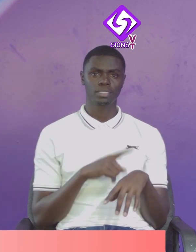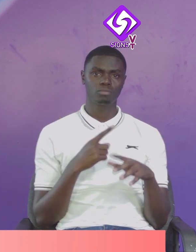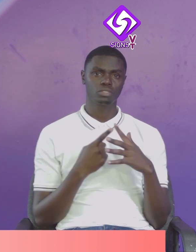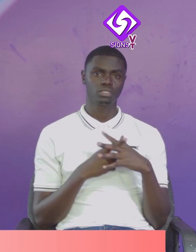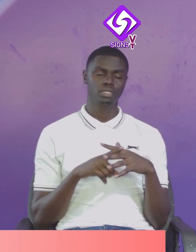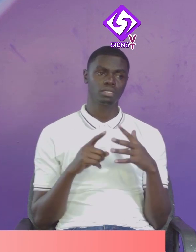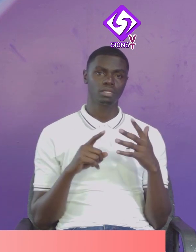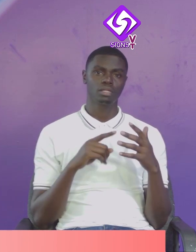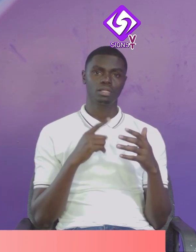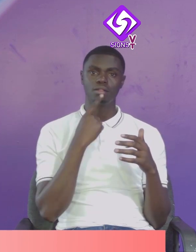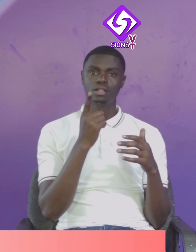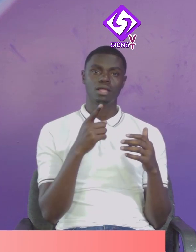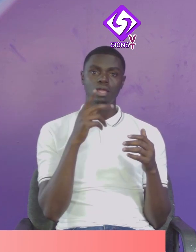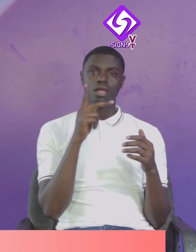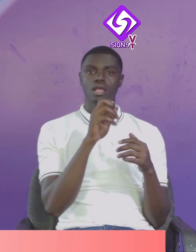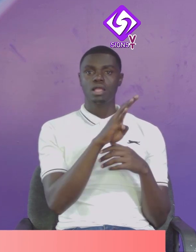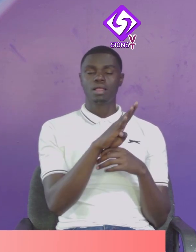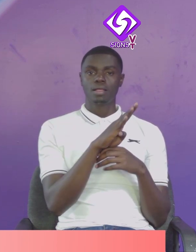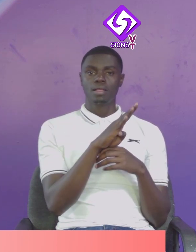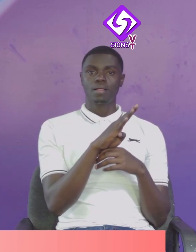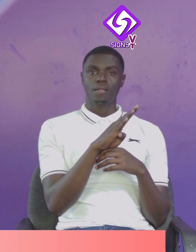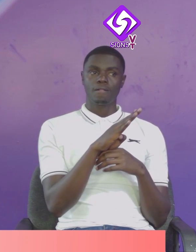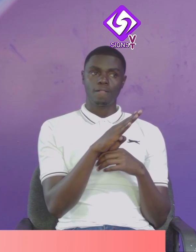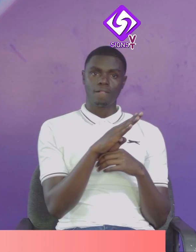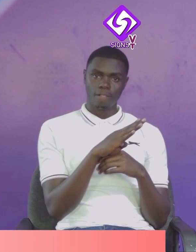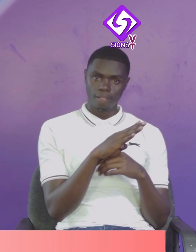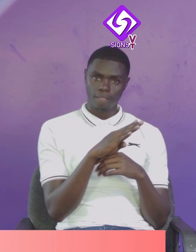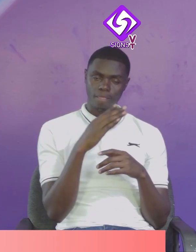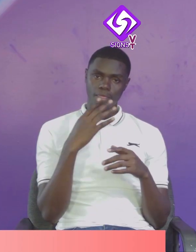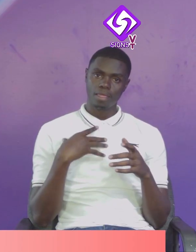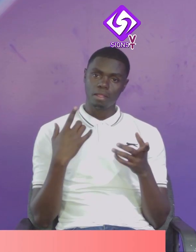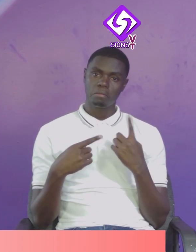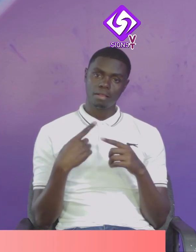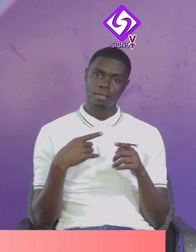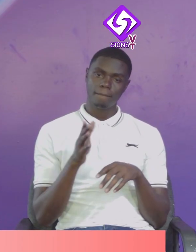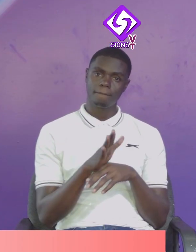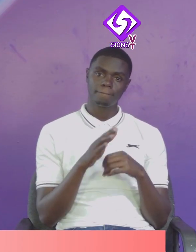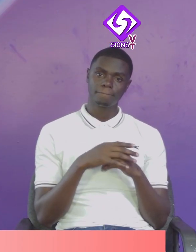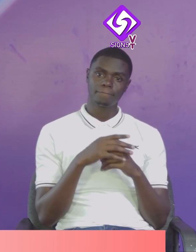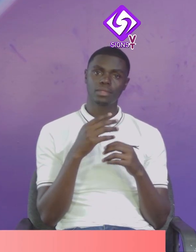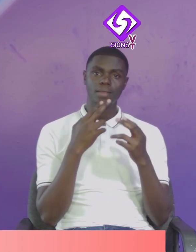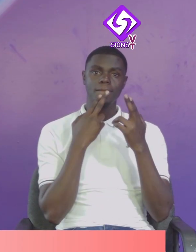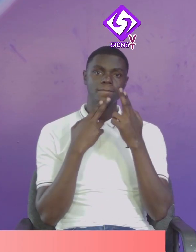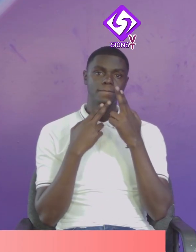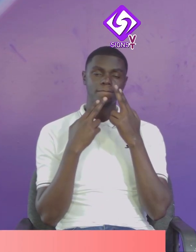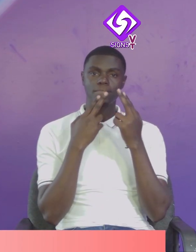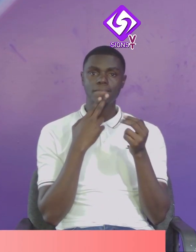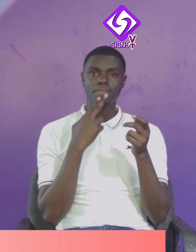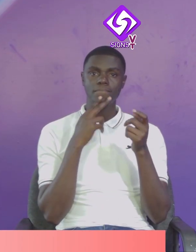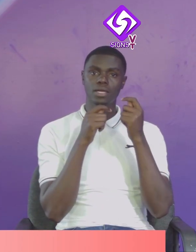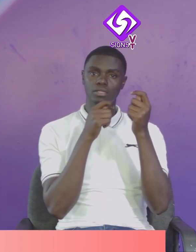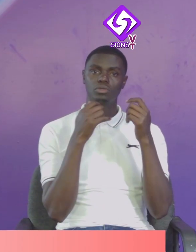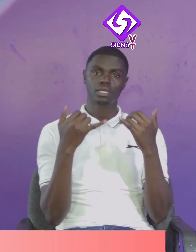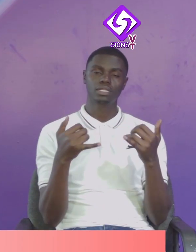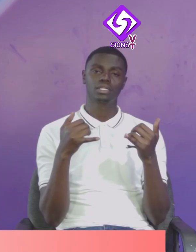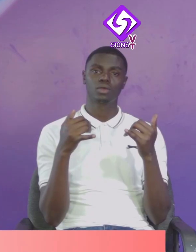that KCB have really dropped points this season and they've really struggled to come back on course. So against Mara Sugar, a side that is at the moment flying